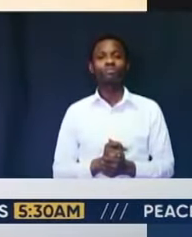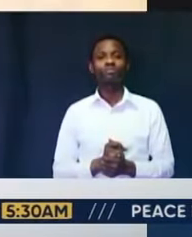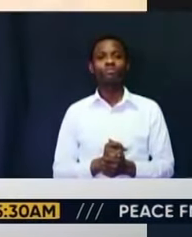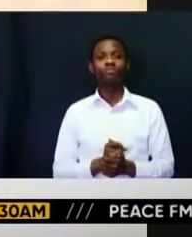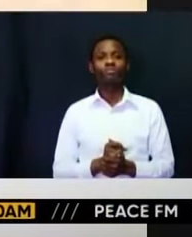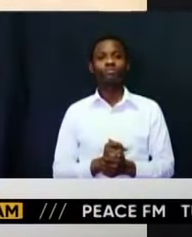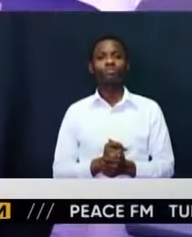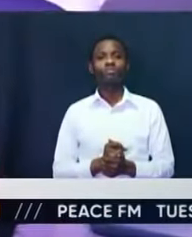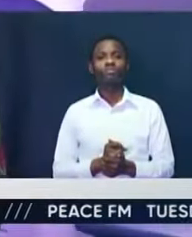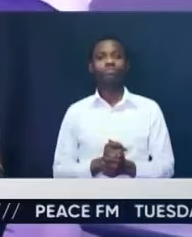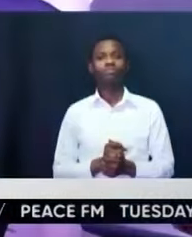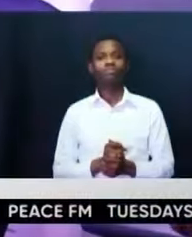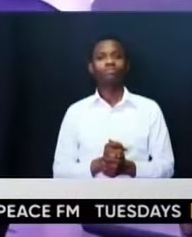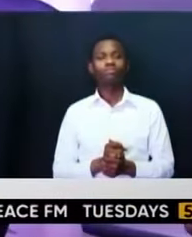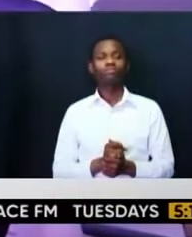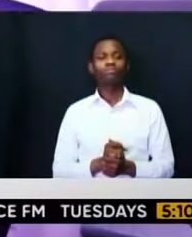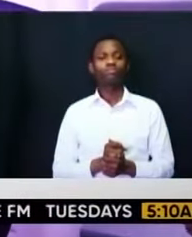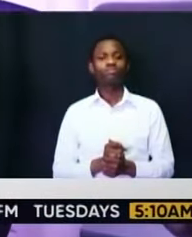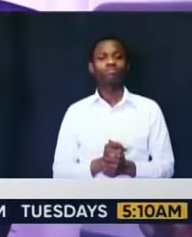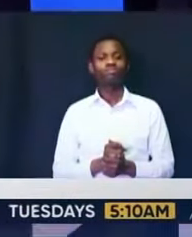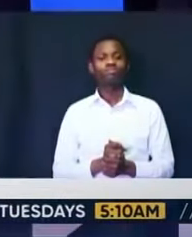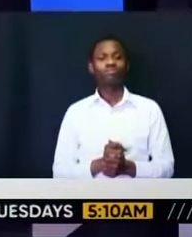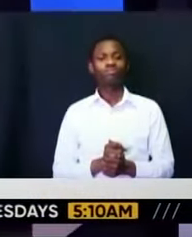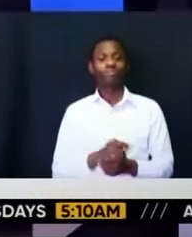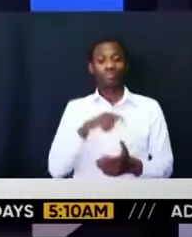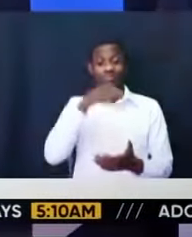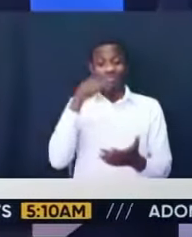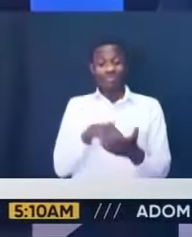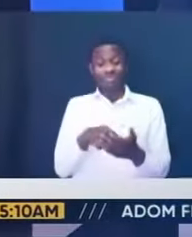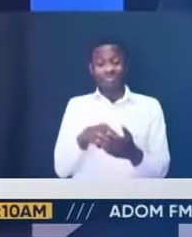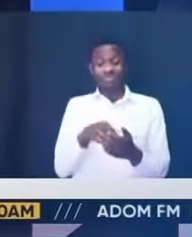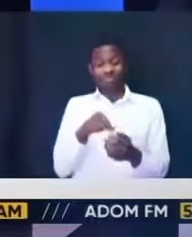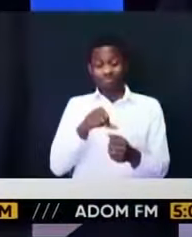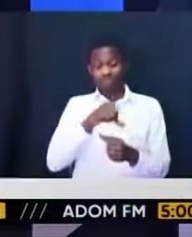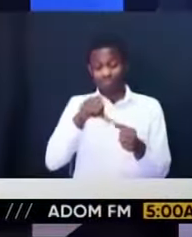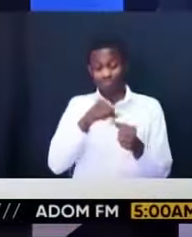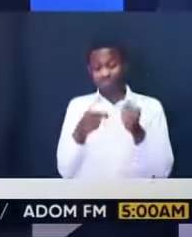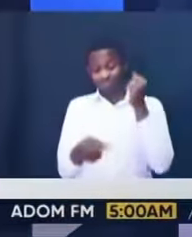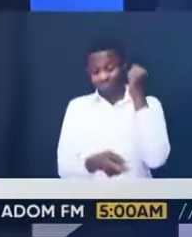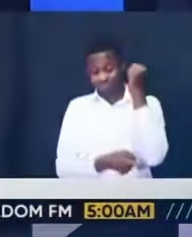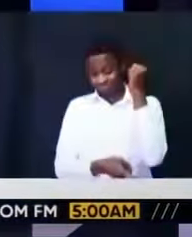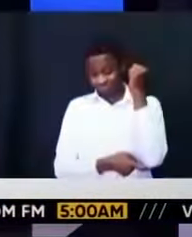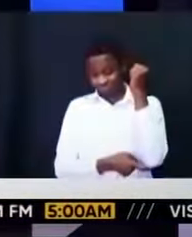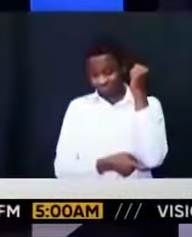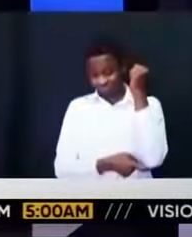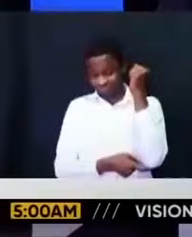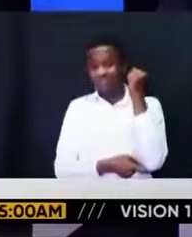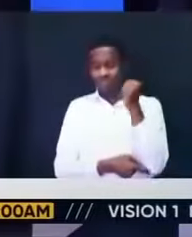now this is about the Temptation now remember that it was the serpent who was